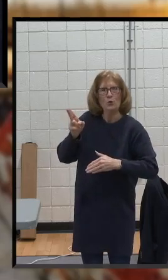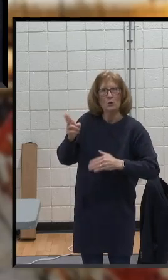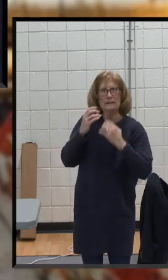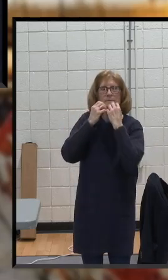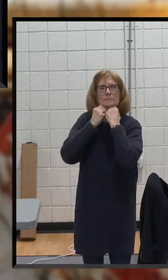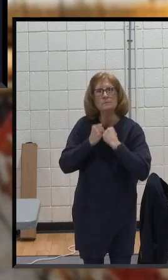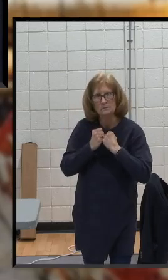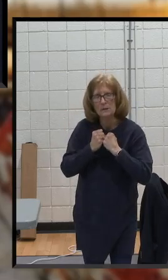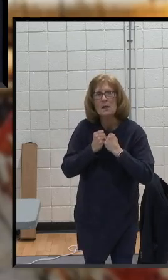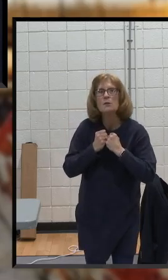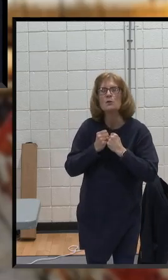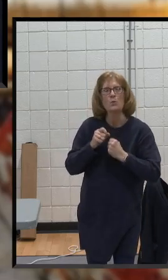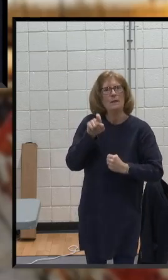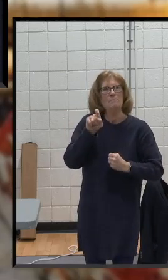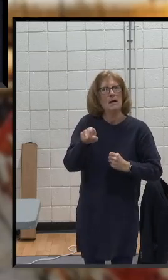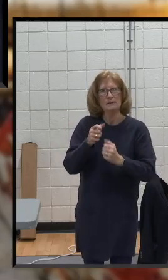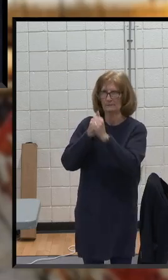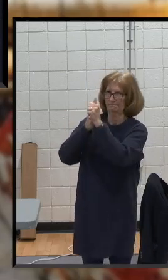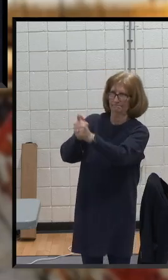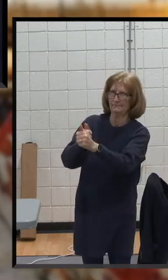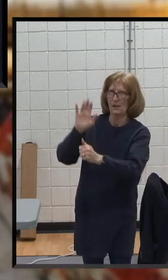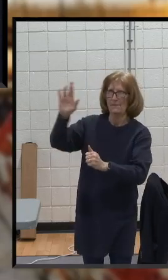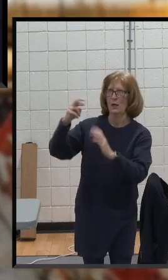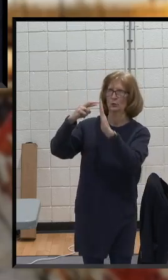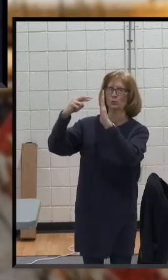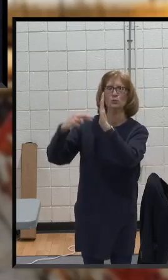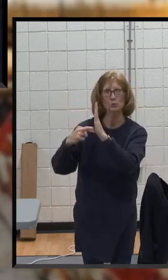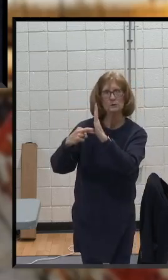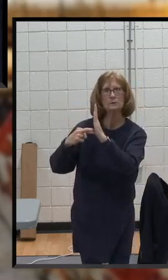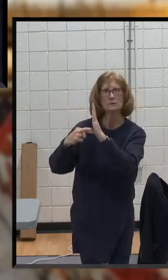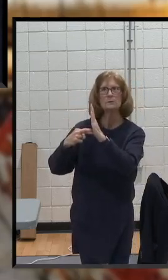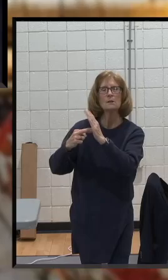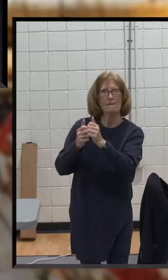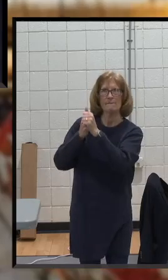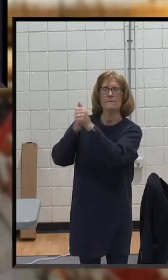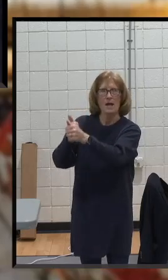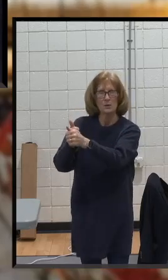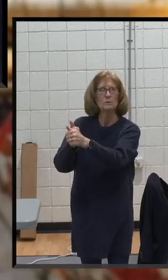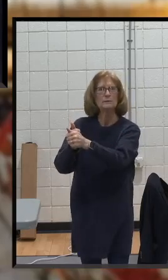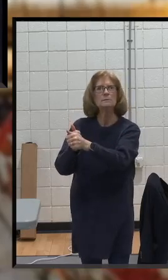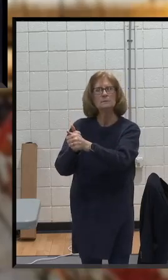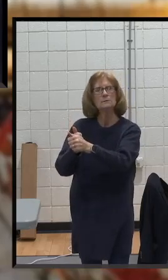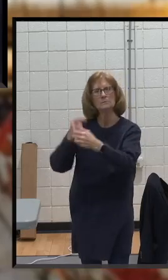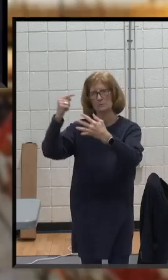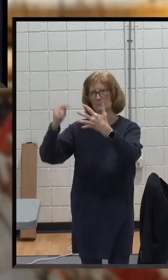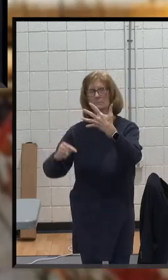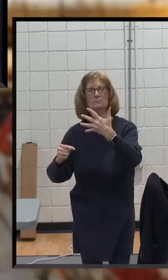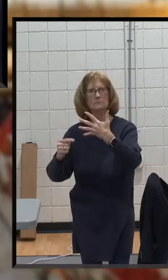do our due diligence showing that we are being